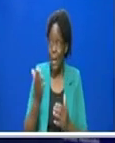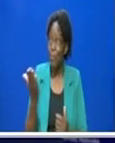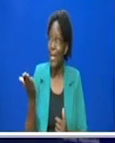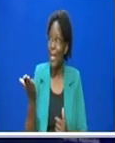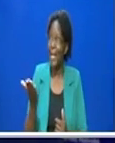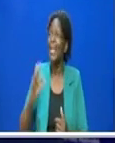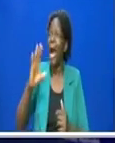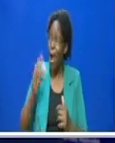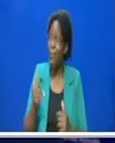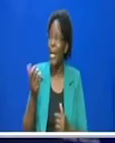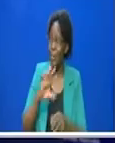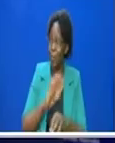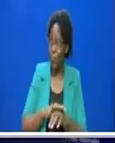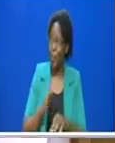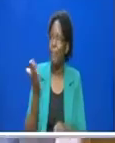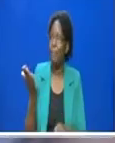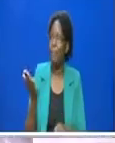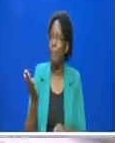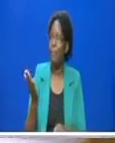now. Tie it up. Yes.